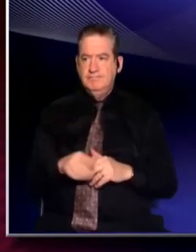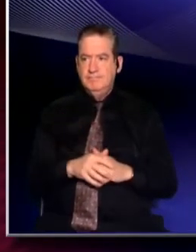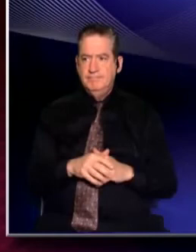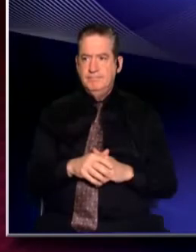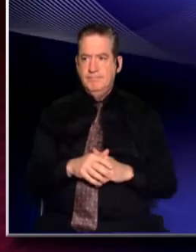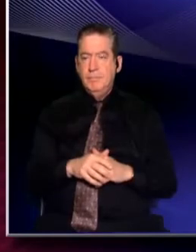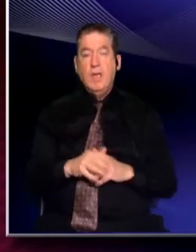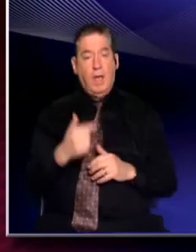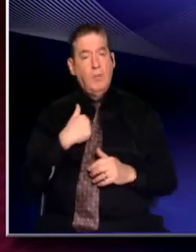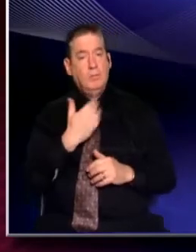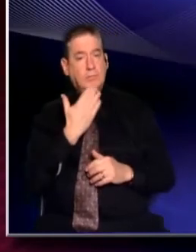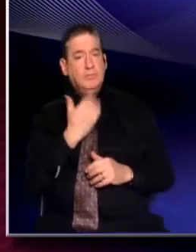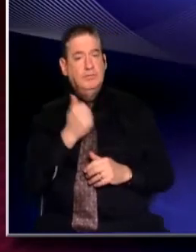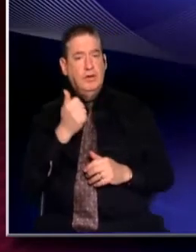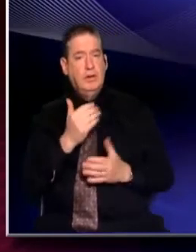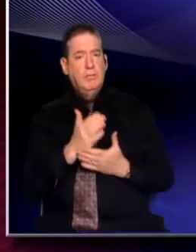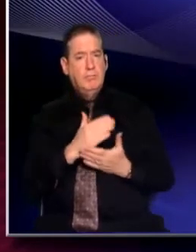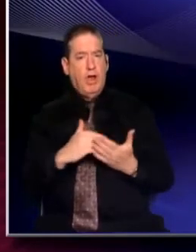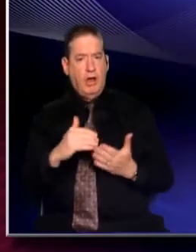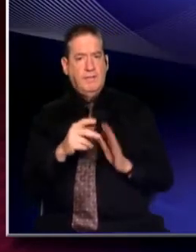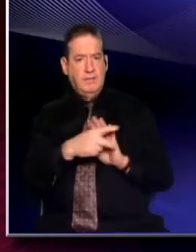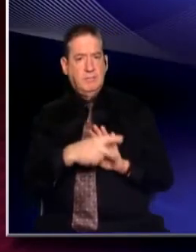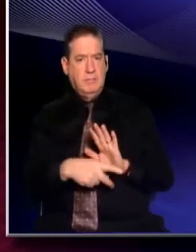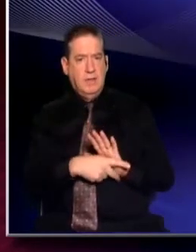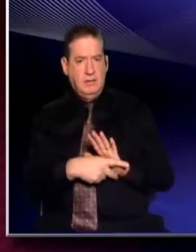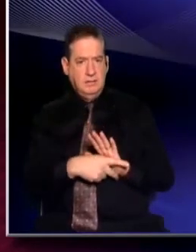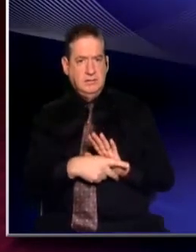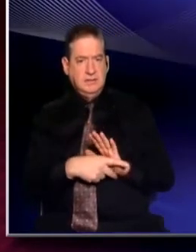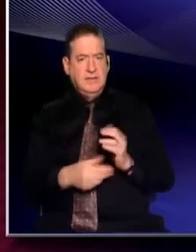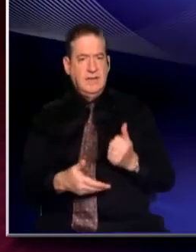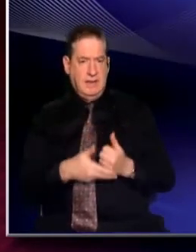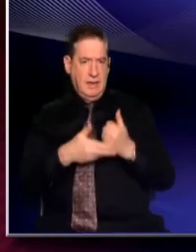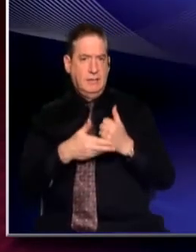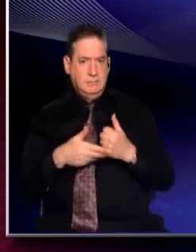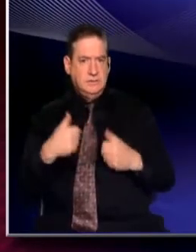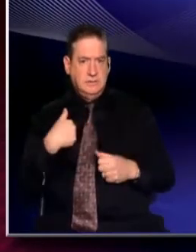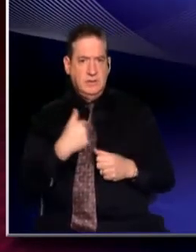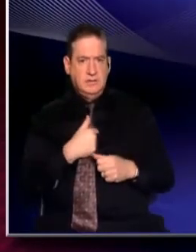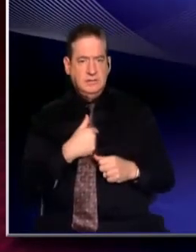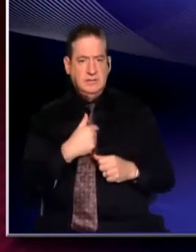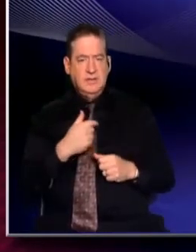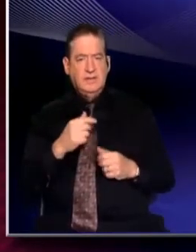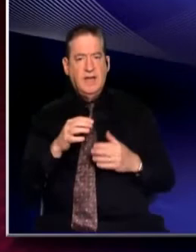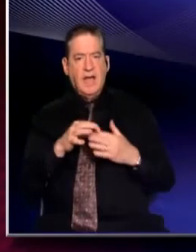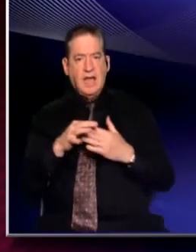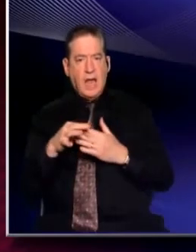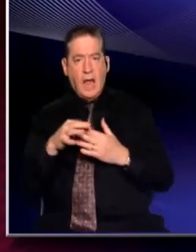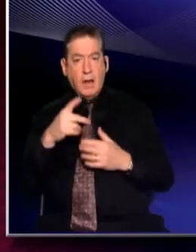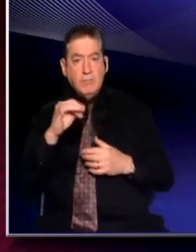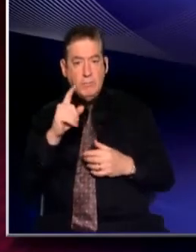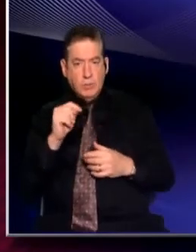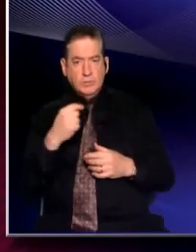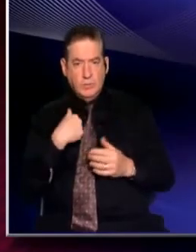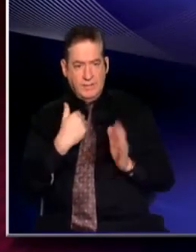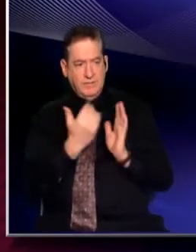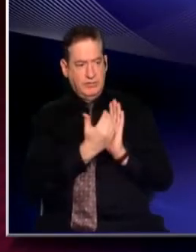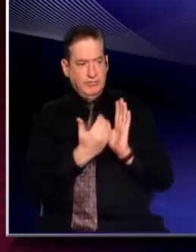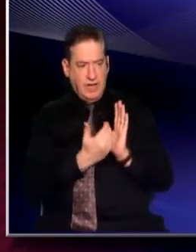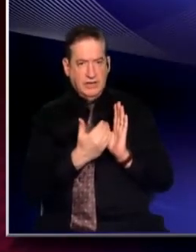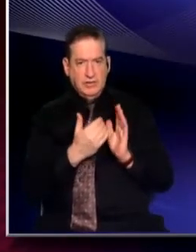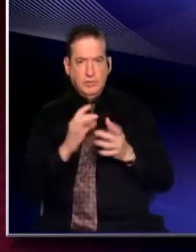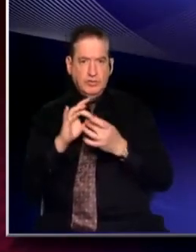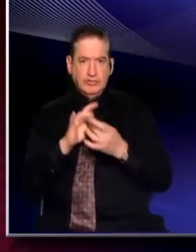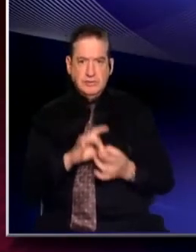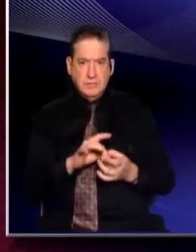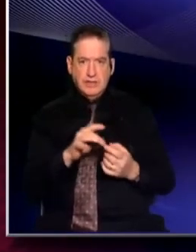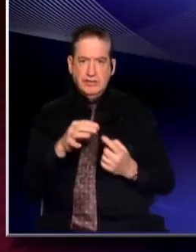I would Yeah. prefer it to be part of the policy Part of so the that policy? it helps us have guideposts when we build an evidentiary record with respect to a certain